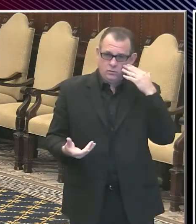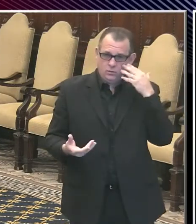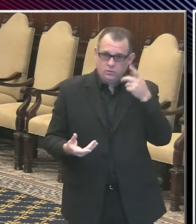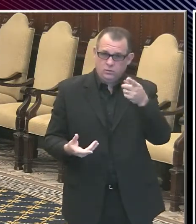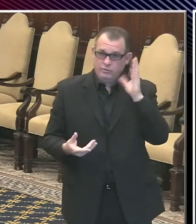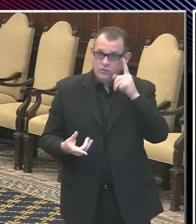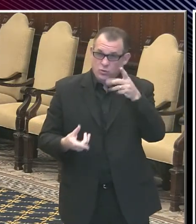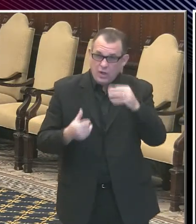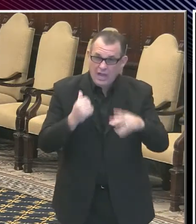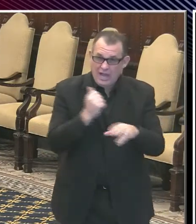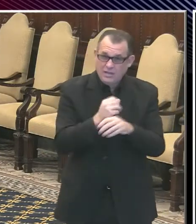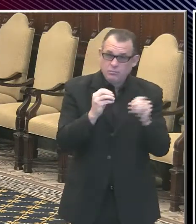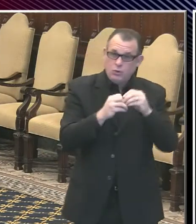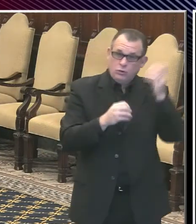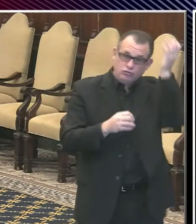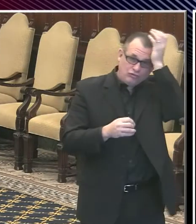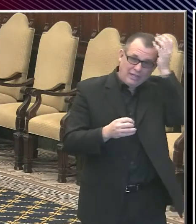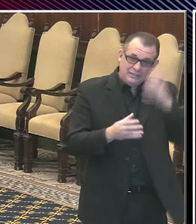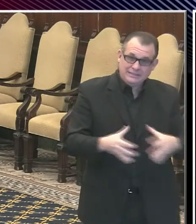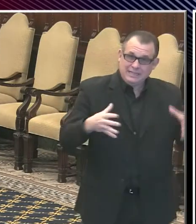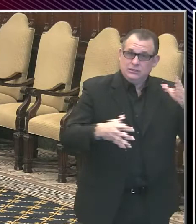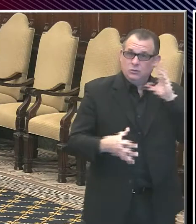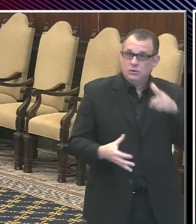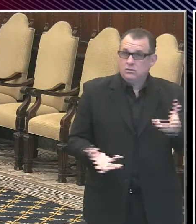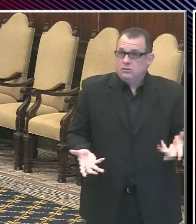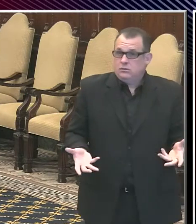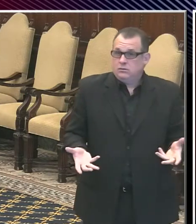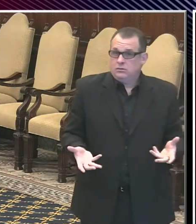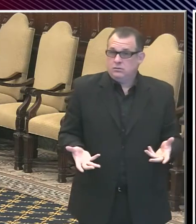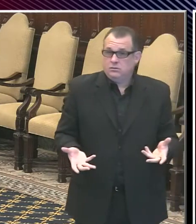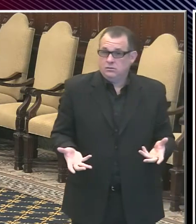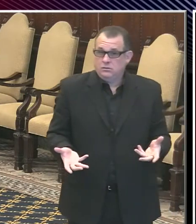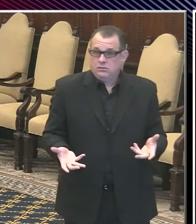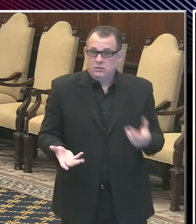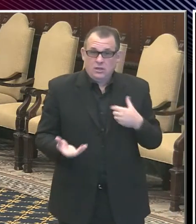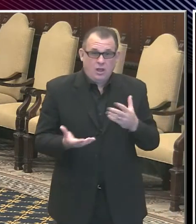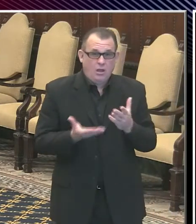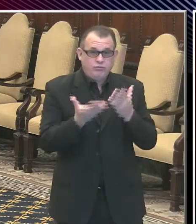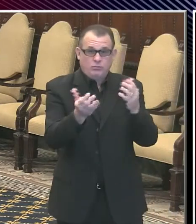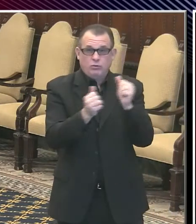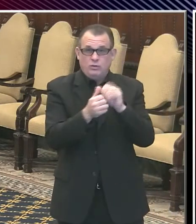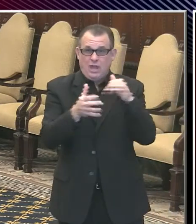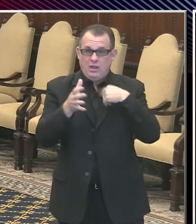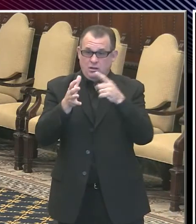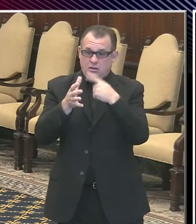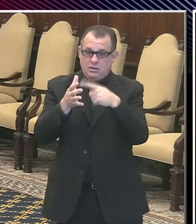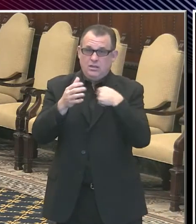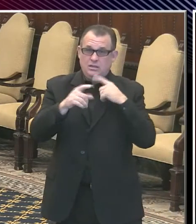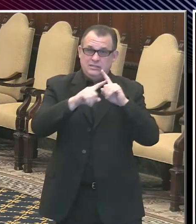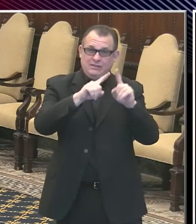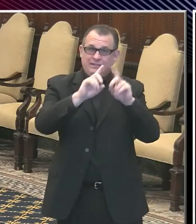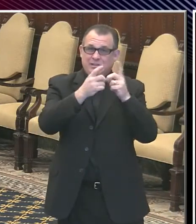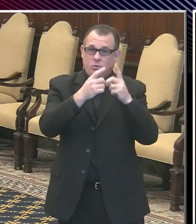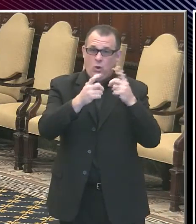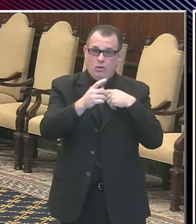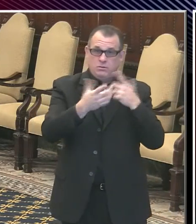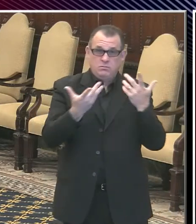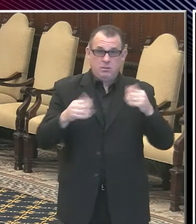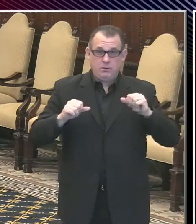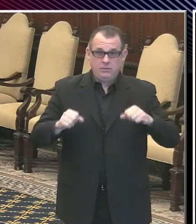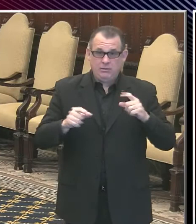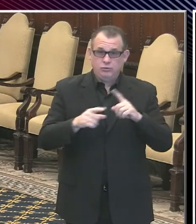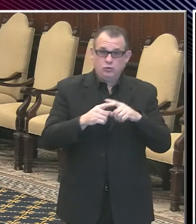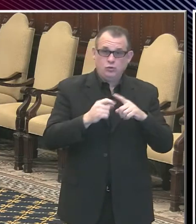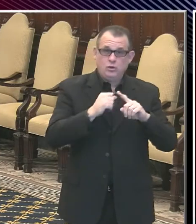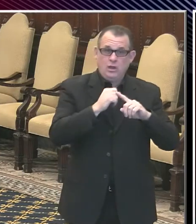trash cans at this time? I mean, I've brought the issue up with a couple departments. I don't know if it's practical or not. but I will tell